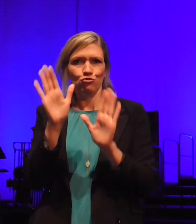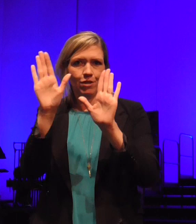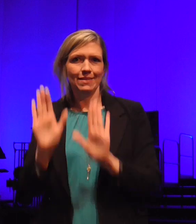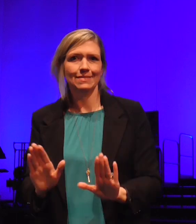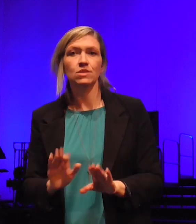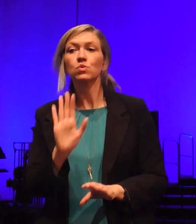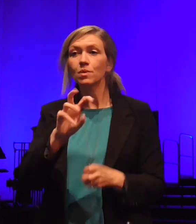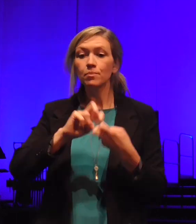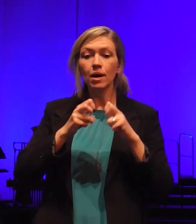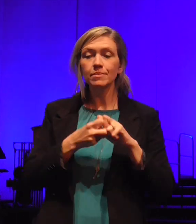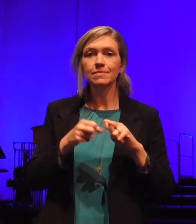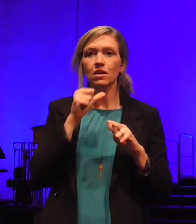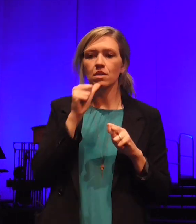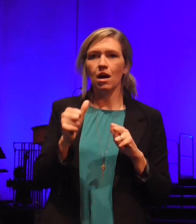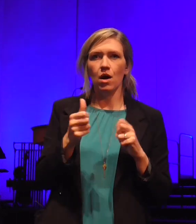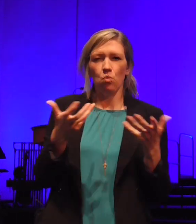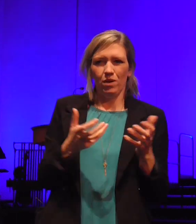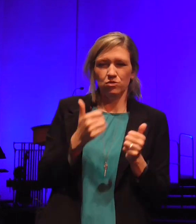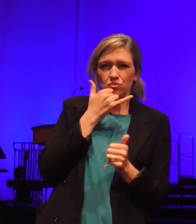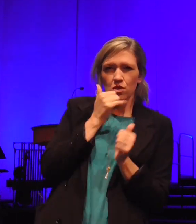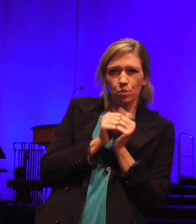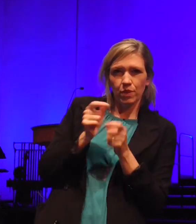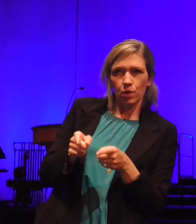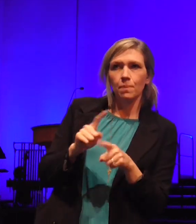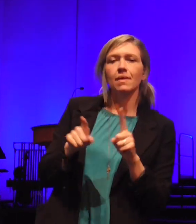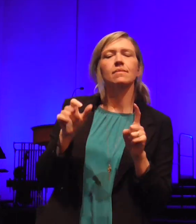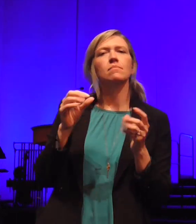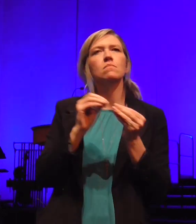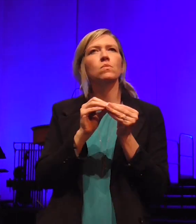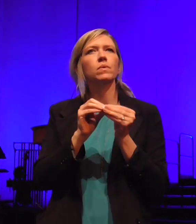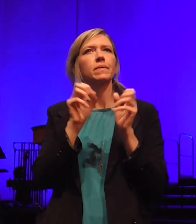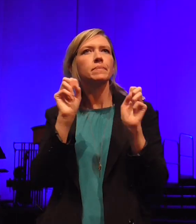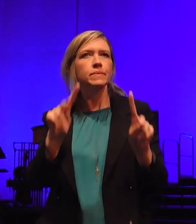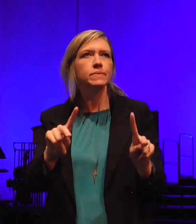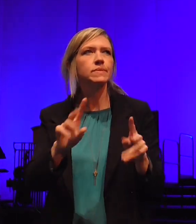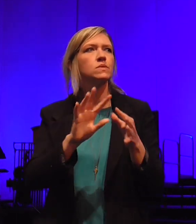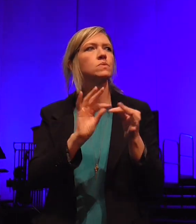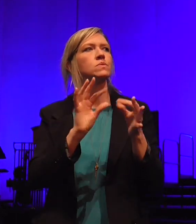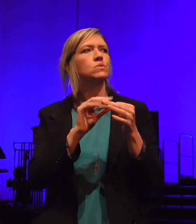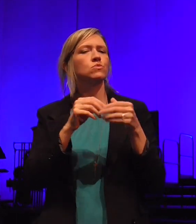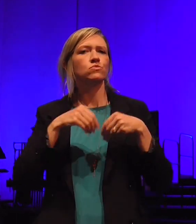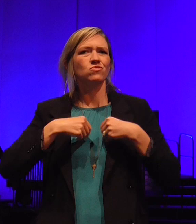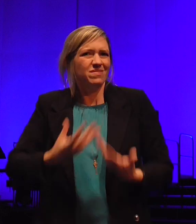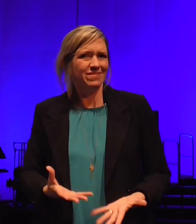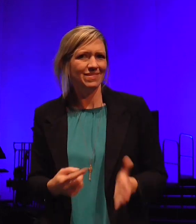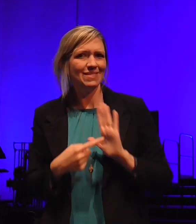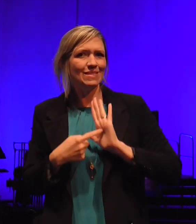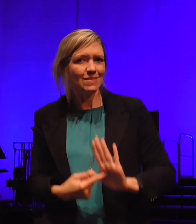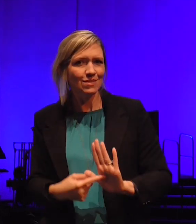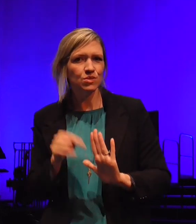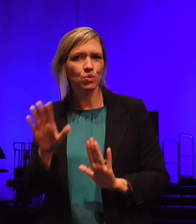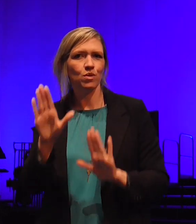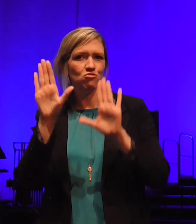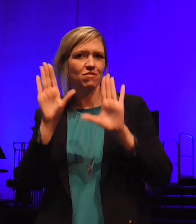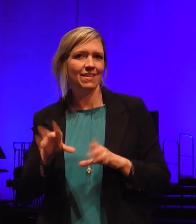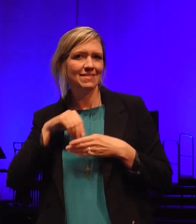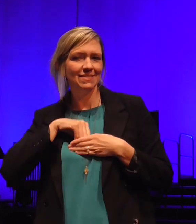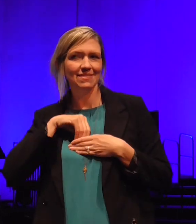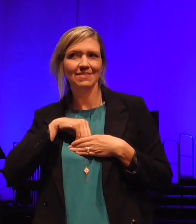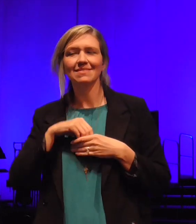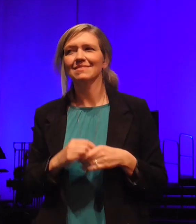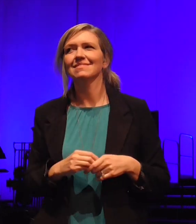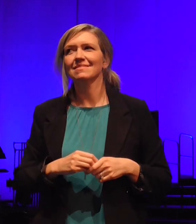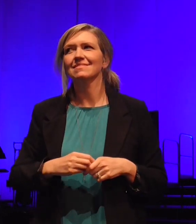aren't a statement of what's wrong with you. They are the opportunity to share and express the greatness of who you